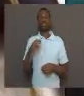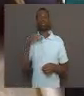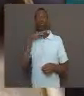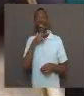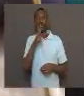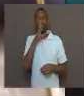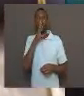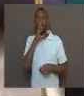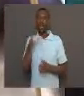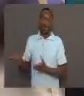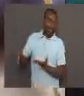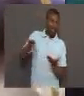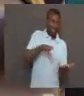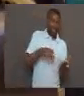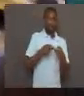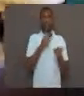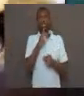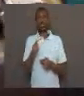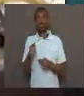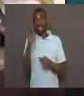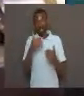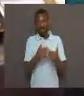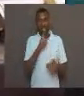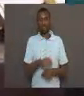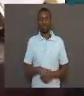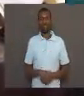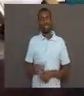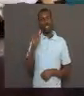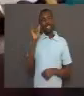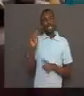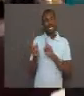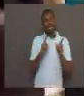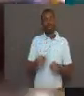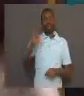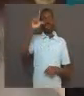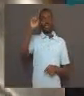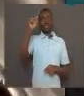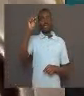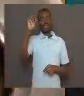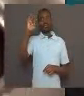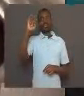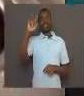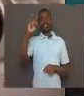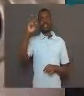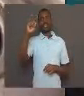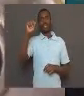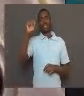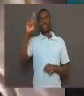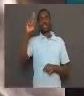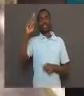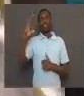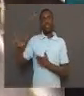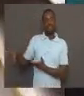Because the stream of water follows a laminar flow, the air coming through